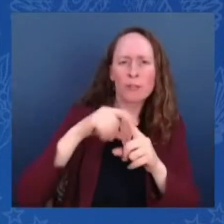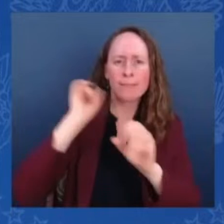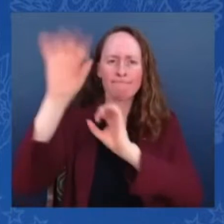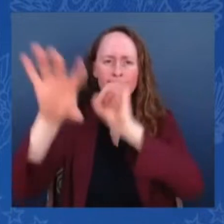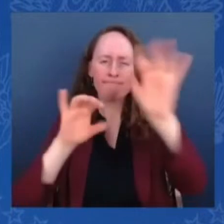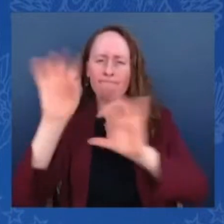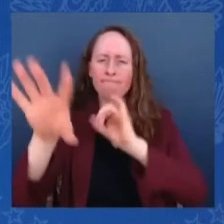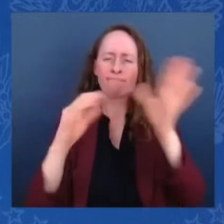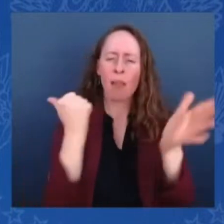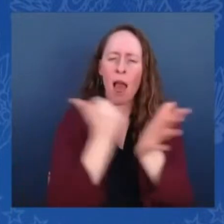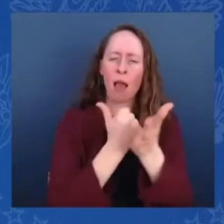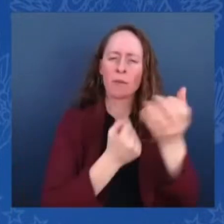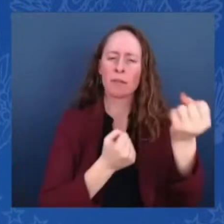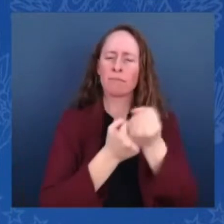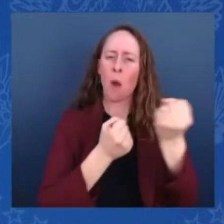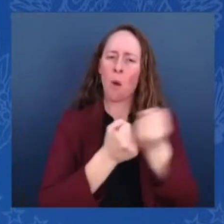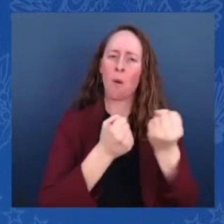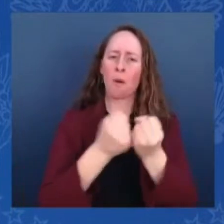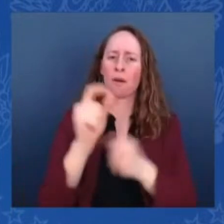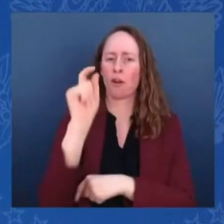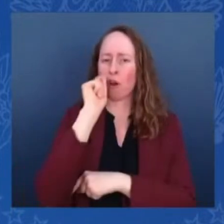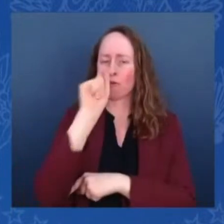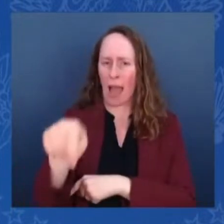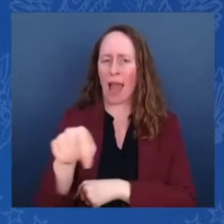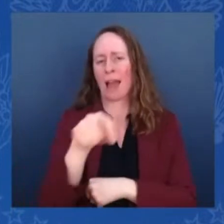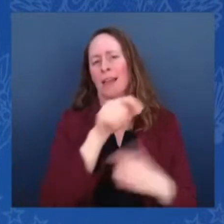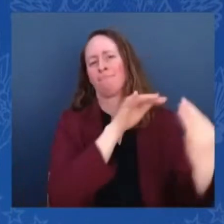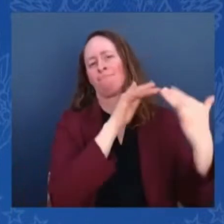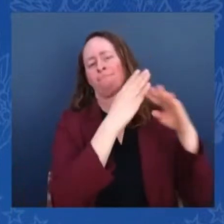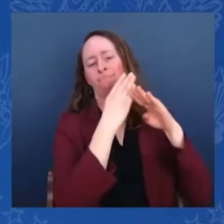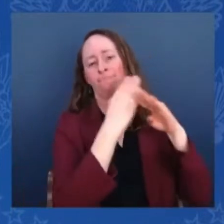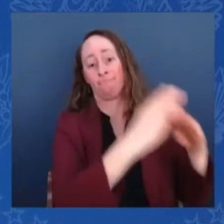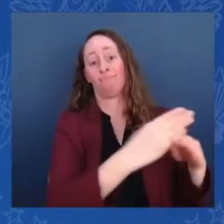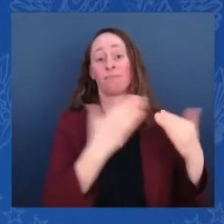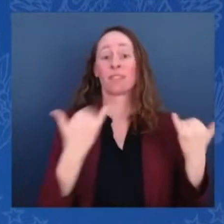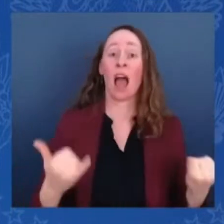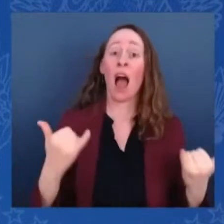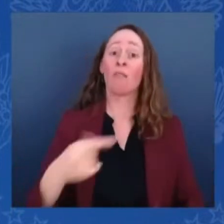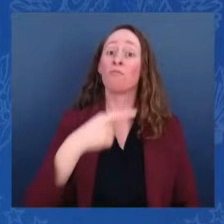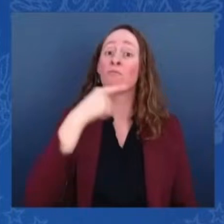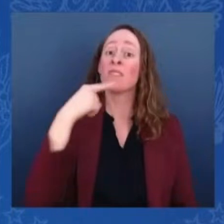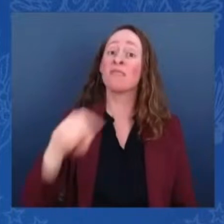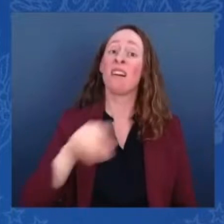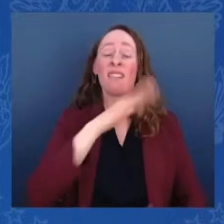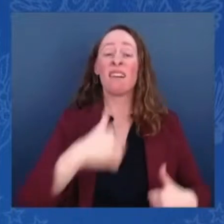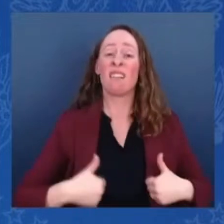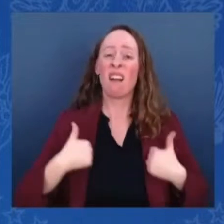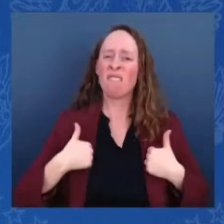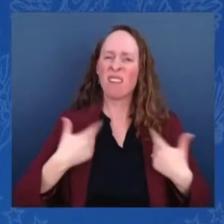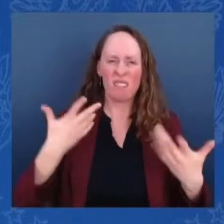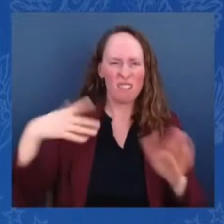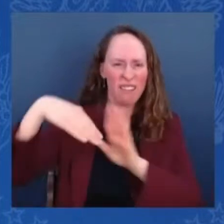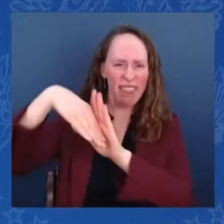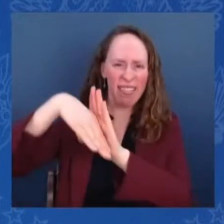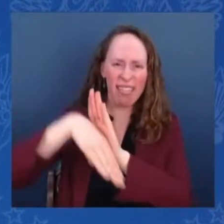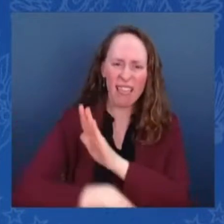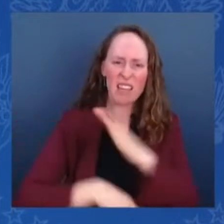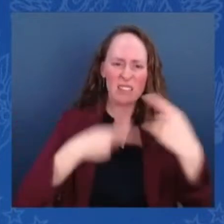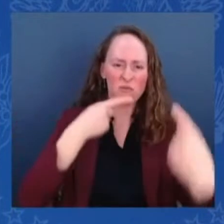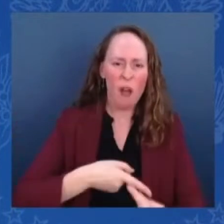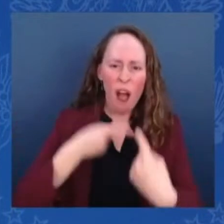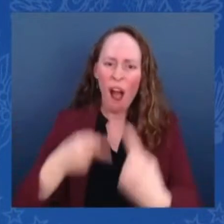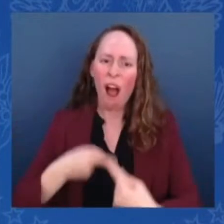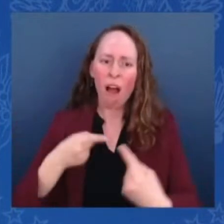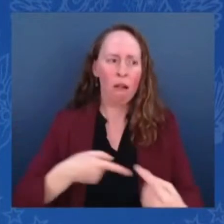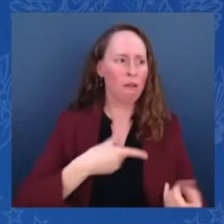fight. And now Russia is struggling to replace what they are losing on the battlefield and in terms of